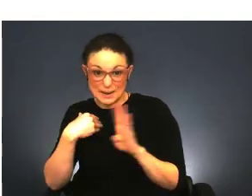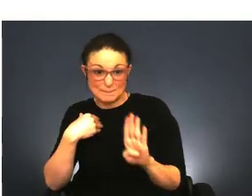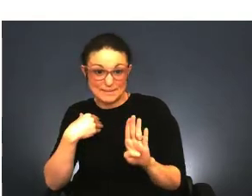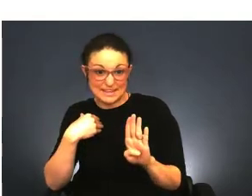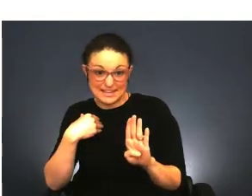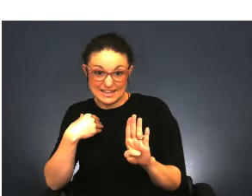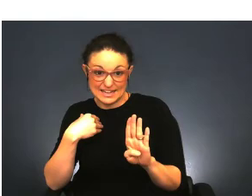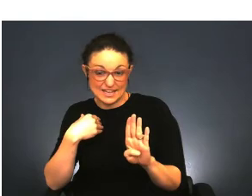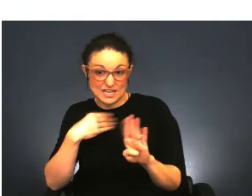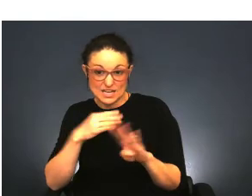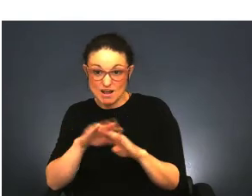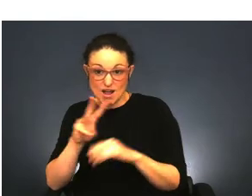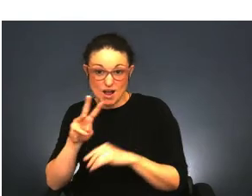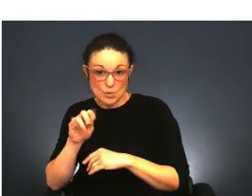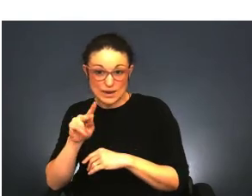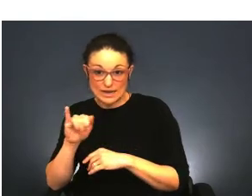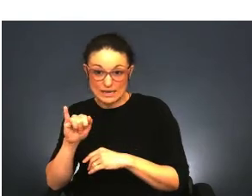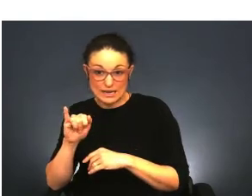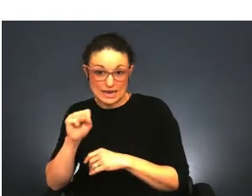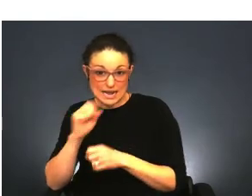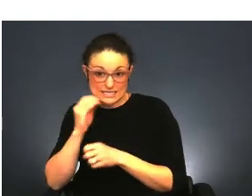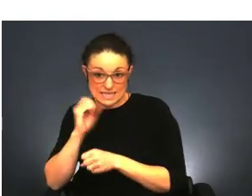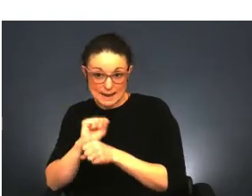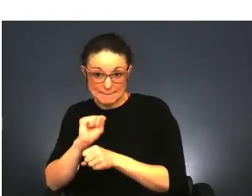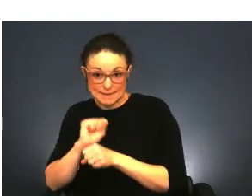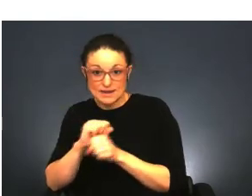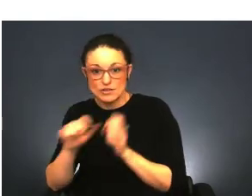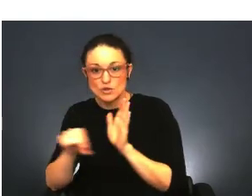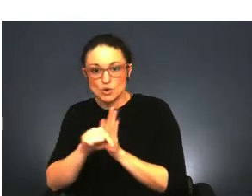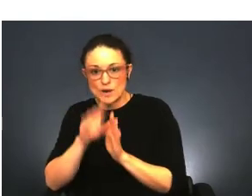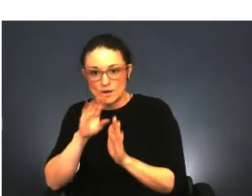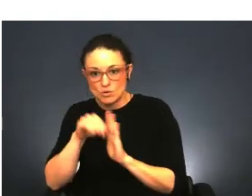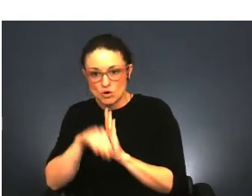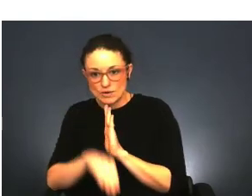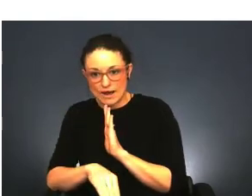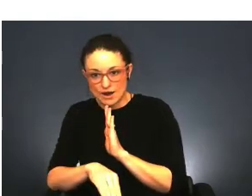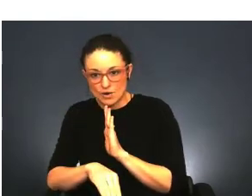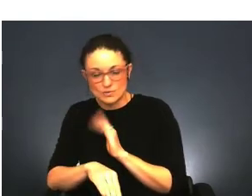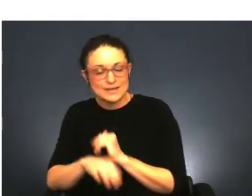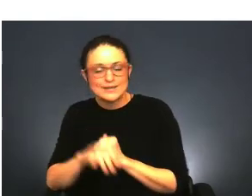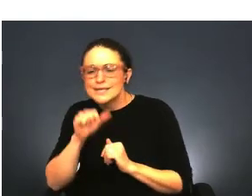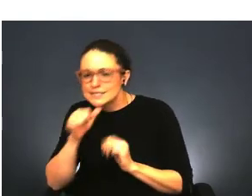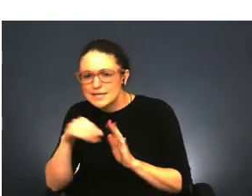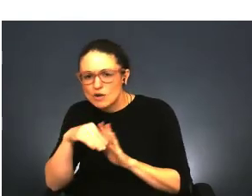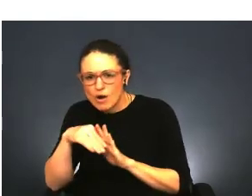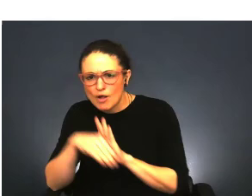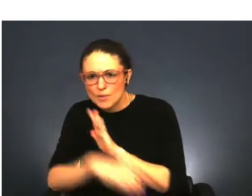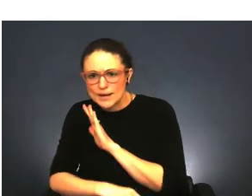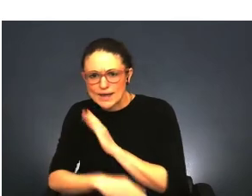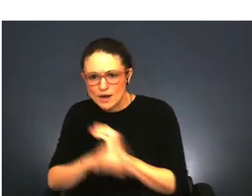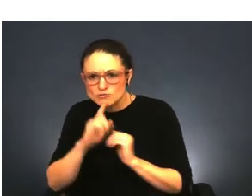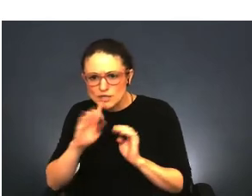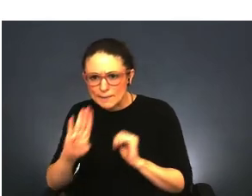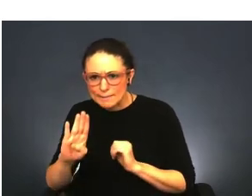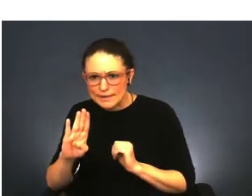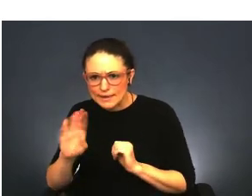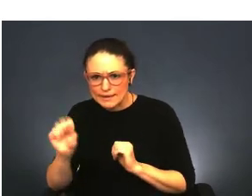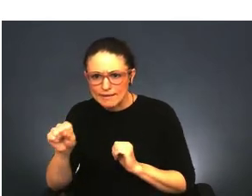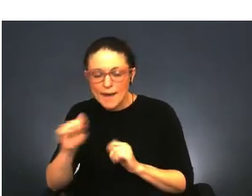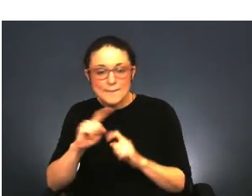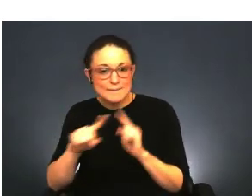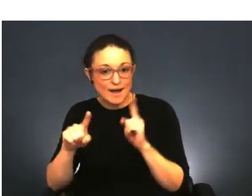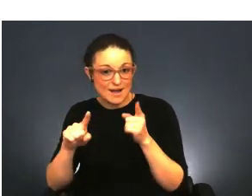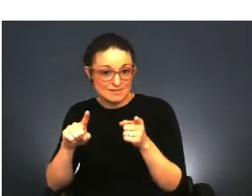assignment, her grade's going to go down. Okay, didn't go all the way down, she got a B, but because this is